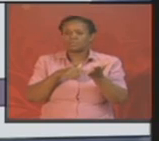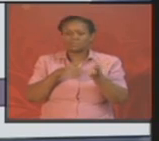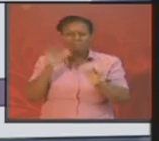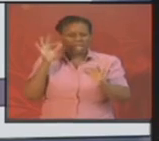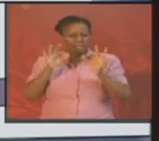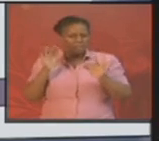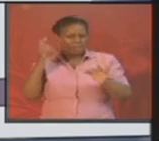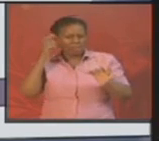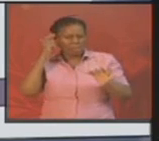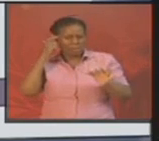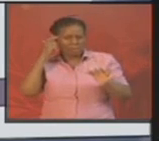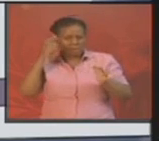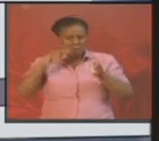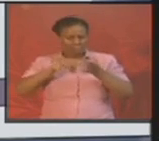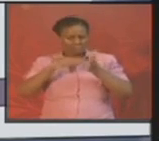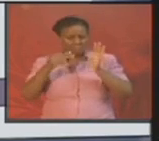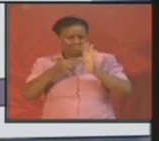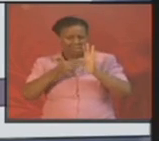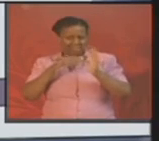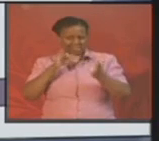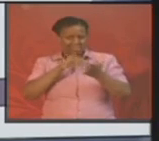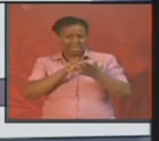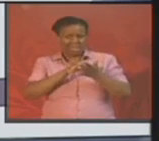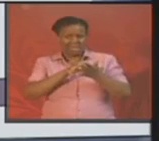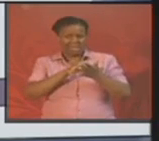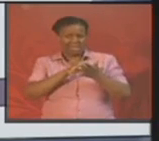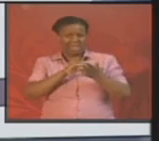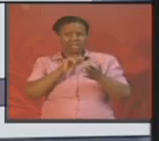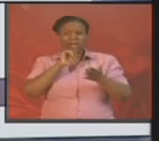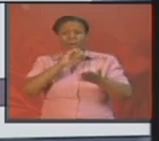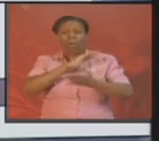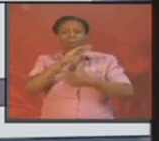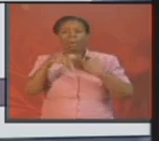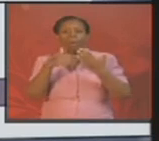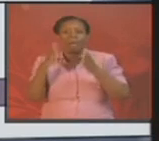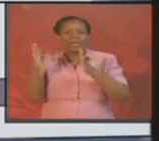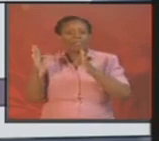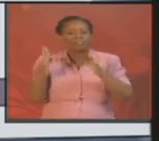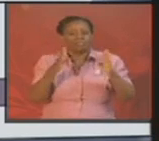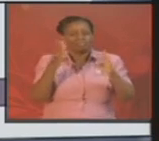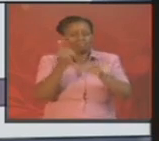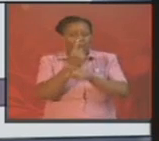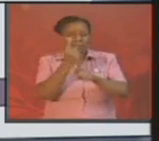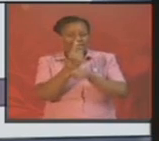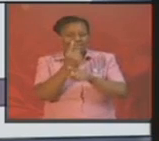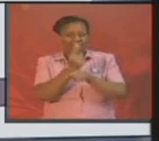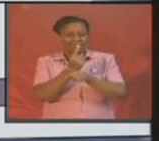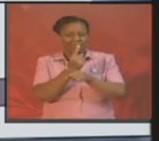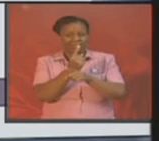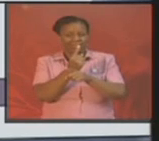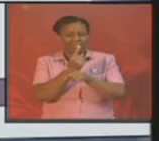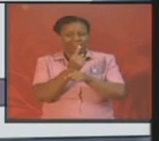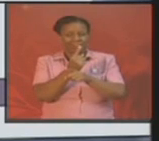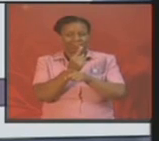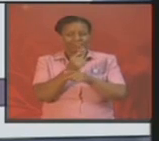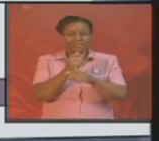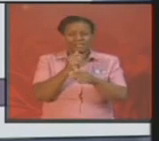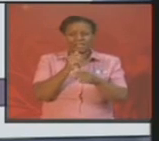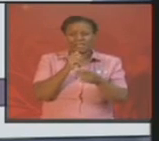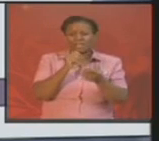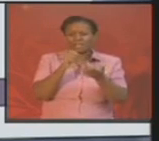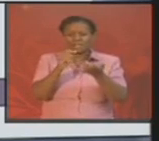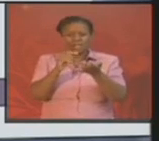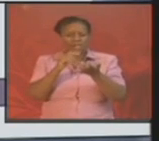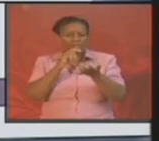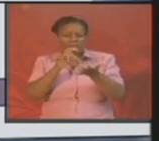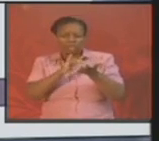hasn't gone through our regulatory approval process. It hasn't gone to the Drug Advisory Committee, which is